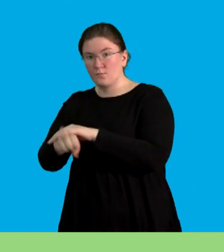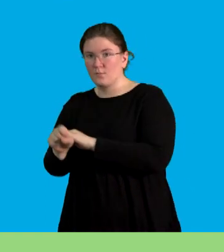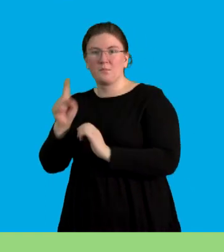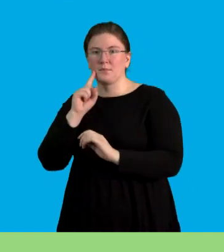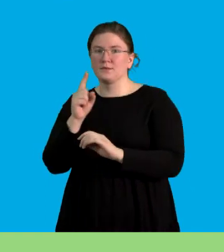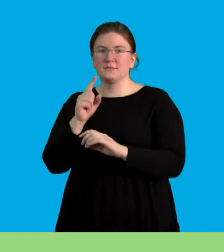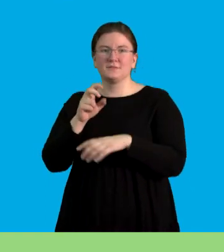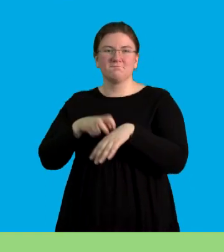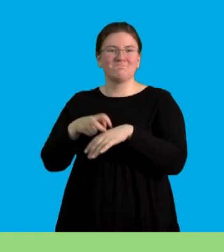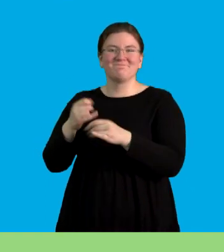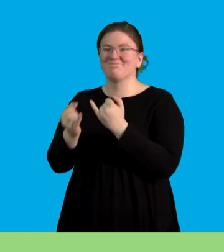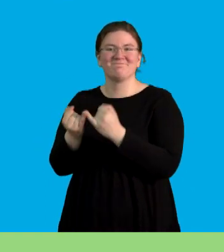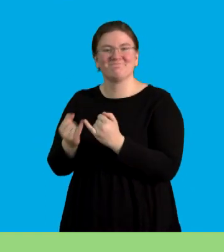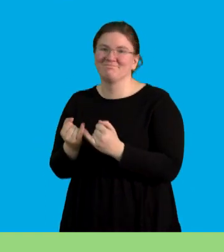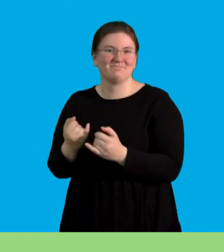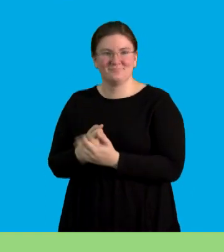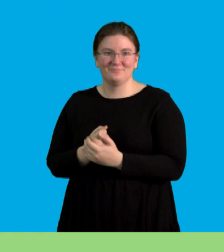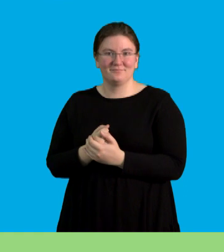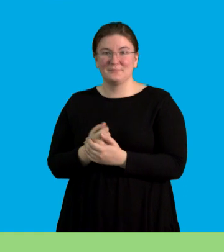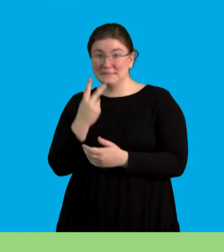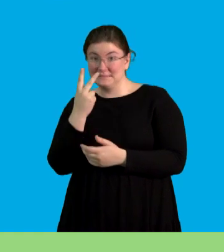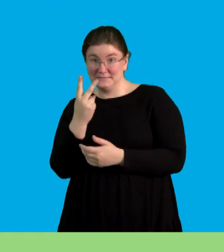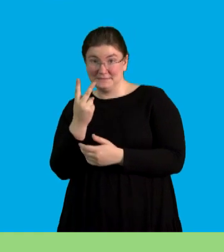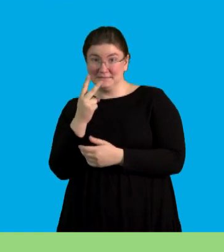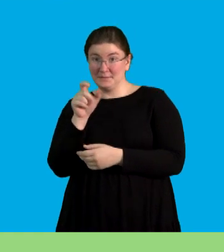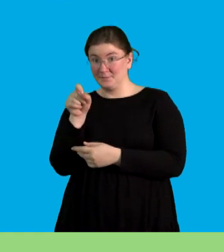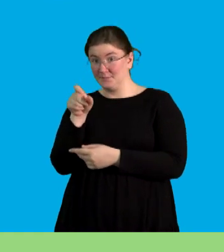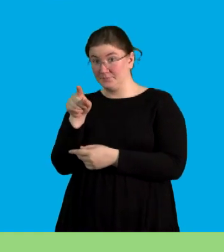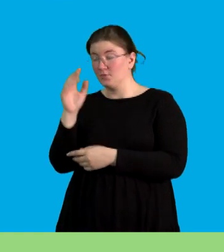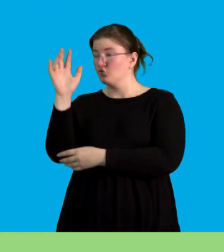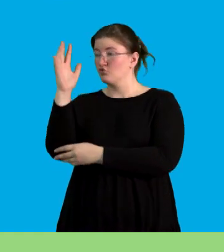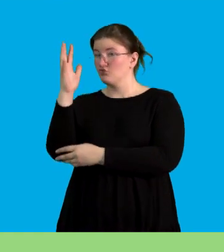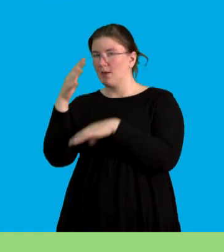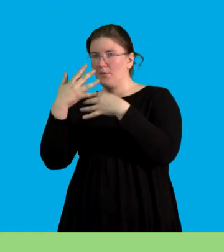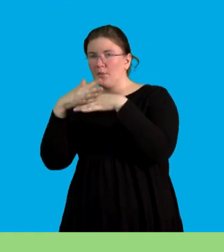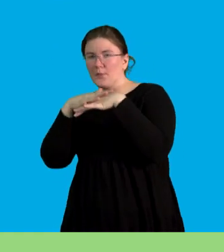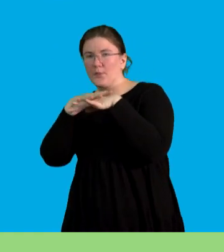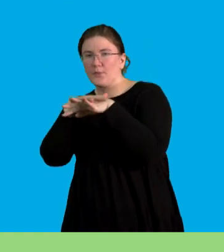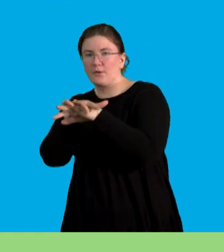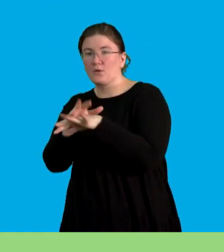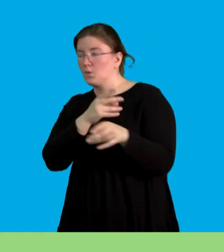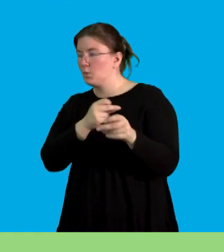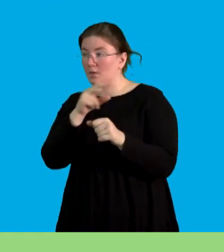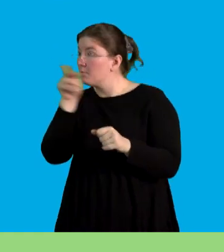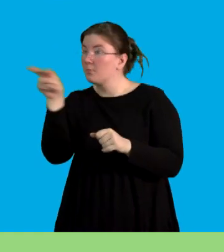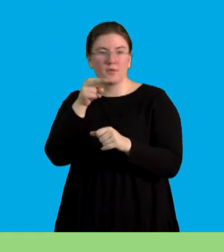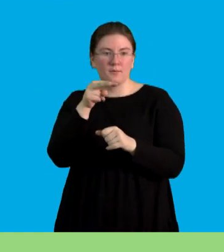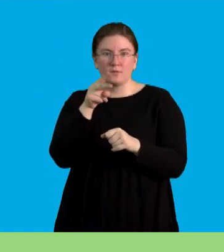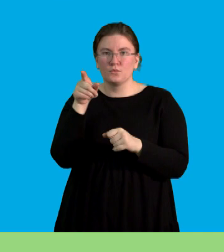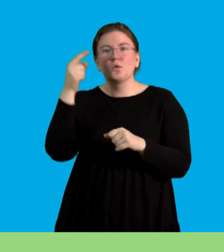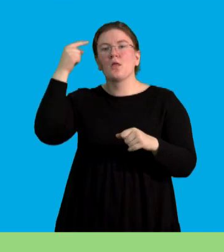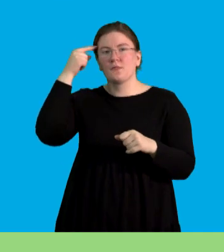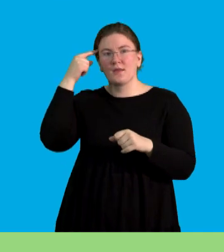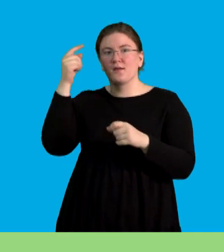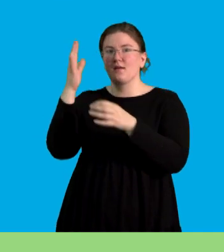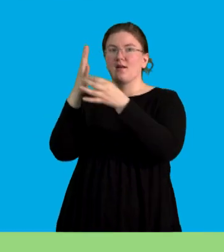Here's an example of a stick insect that also blends in with the tree environment. If you take a quick look at